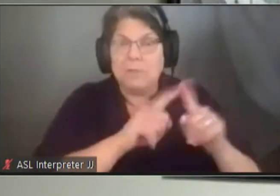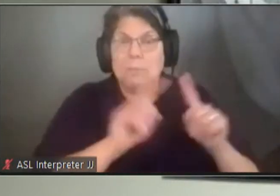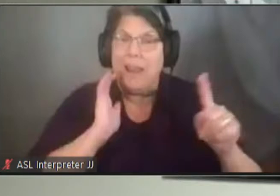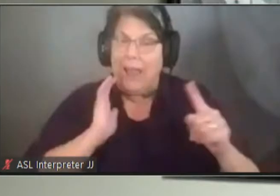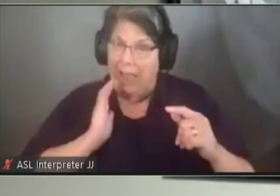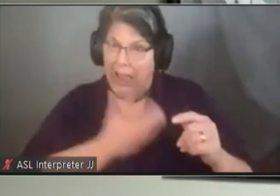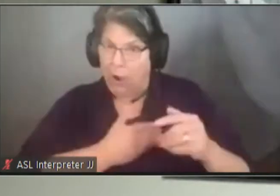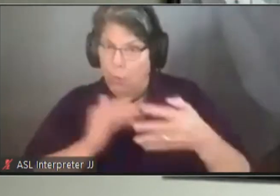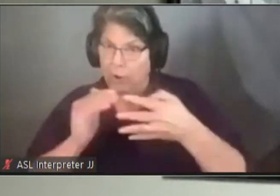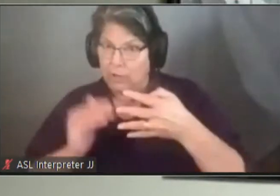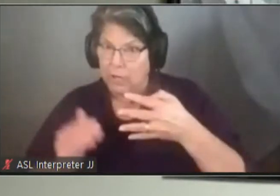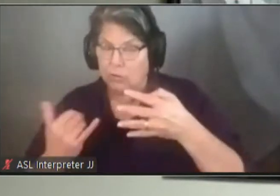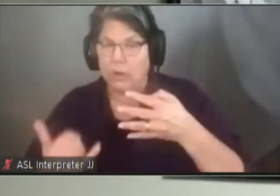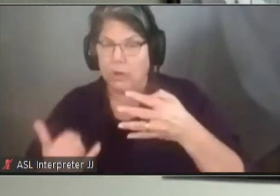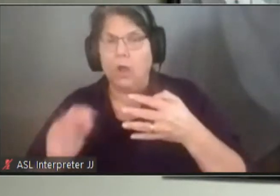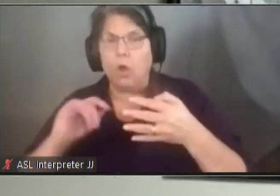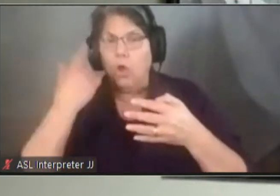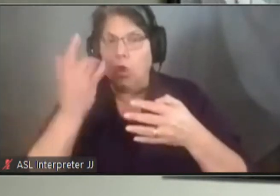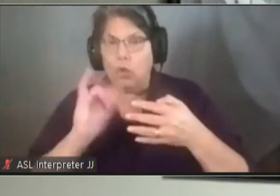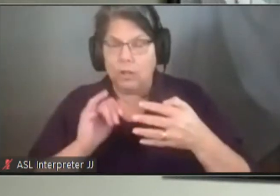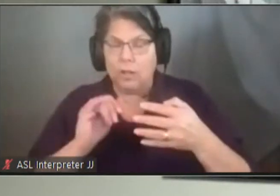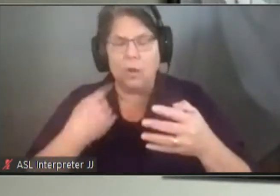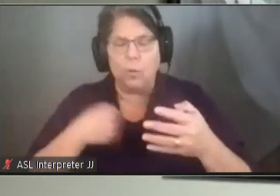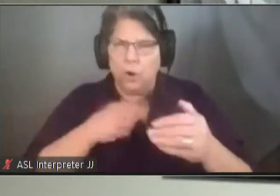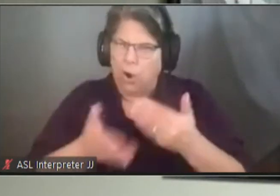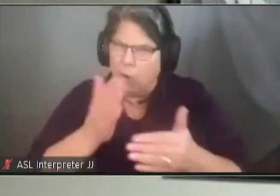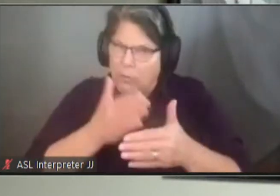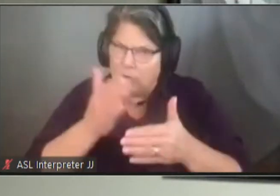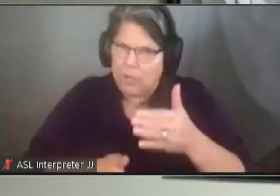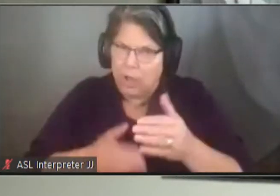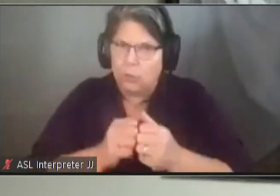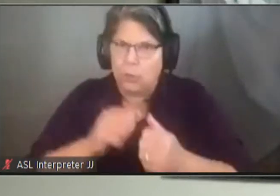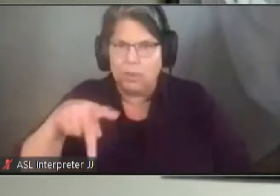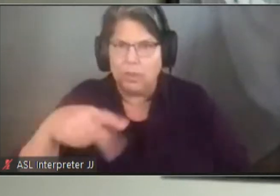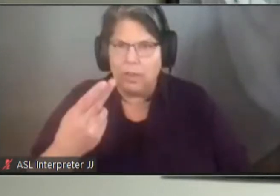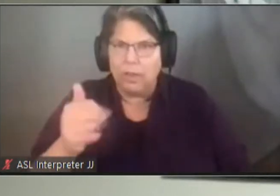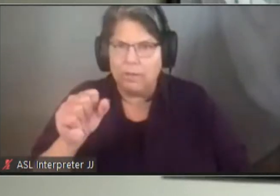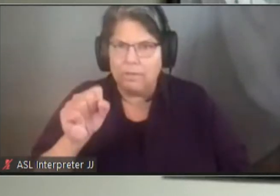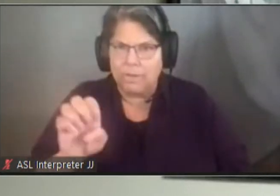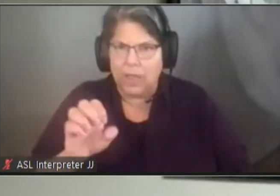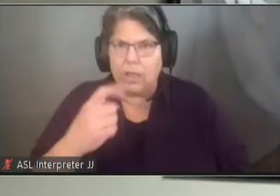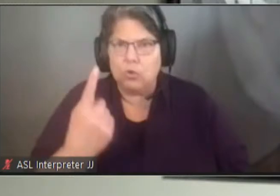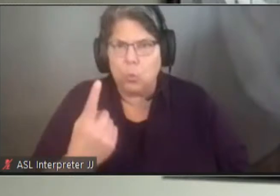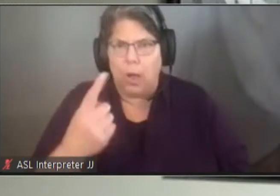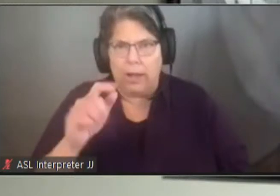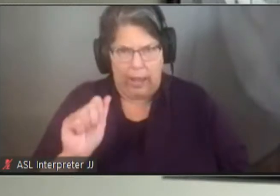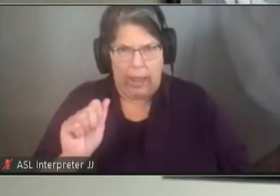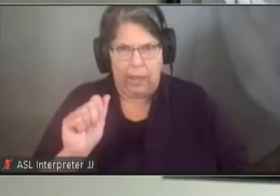that we're finishing off phase 1A, the people who missed that. There are a few school staff,